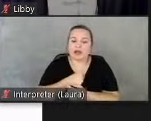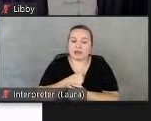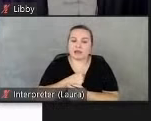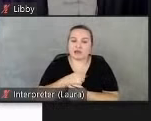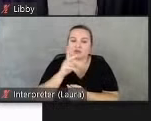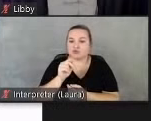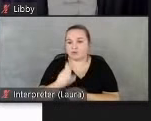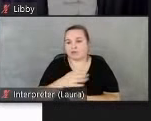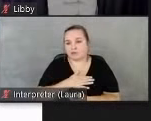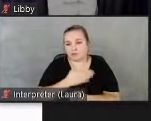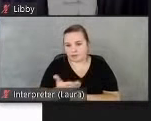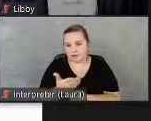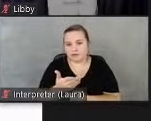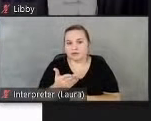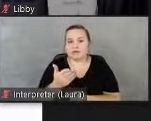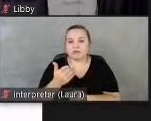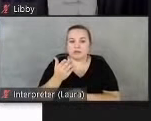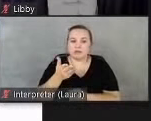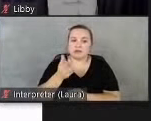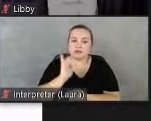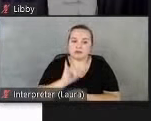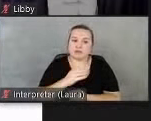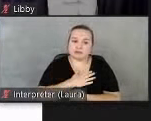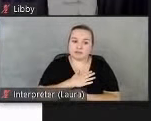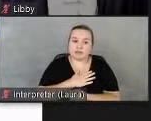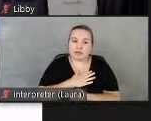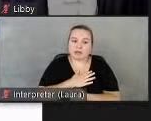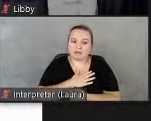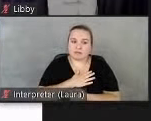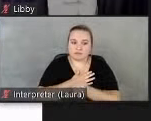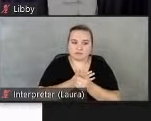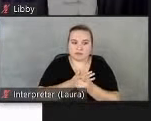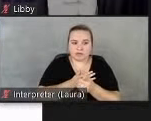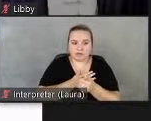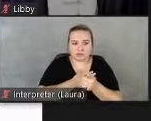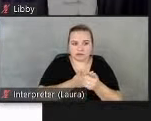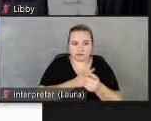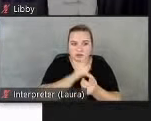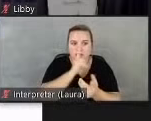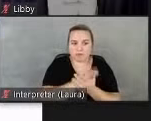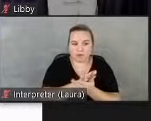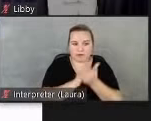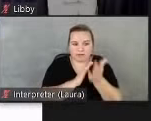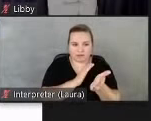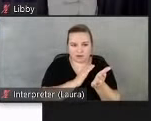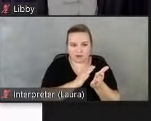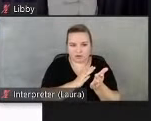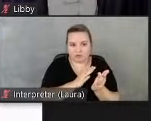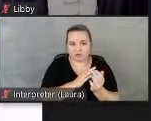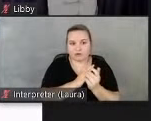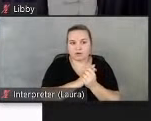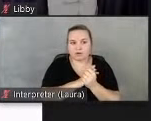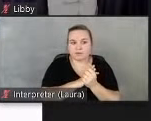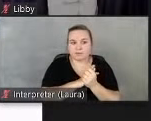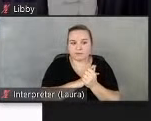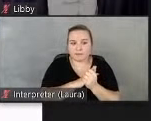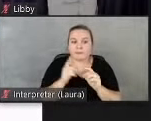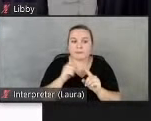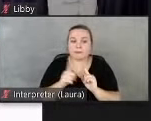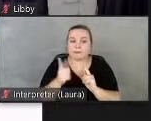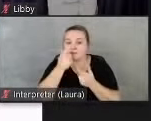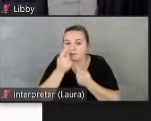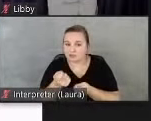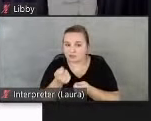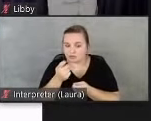recommend it. That's Mitchell to my immediate right there. I'm the one on far right, which is not really where I stand. But it's interesting